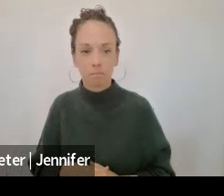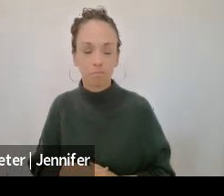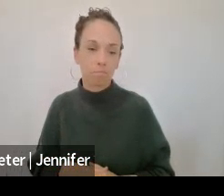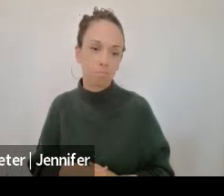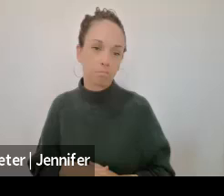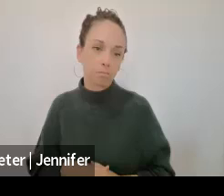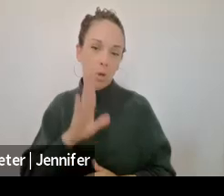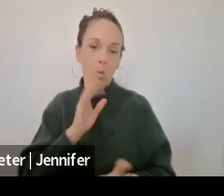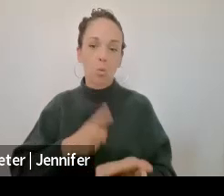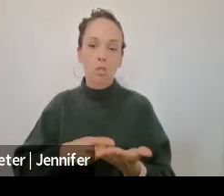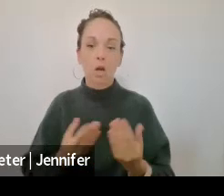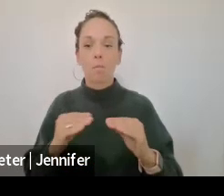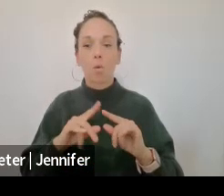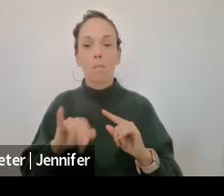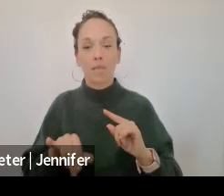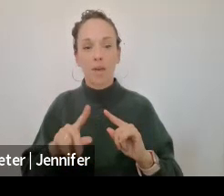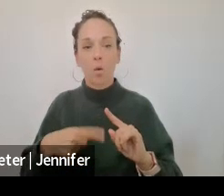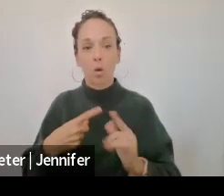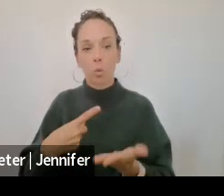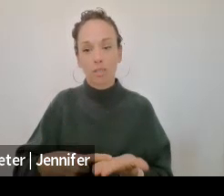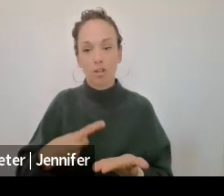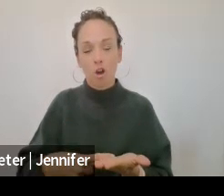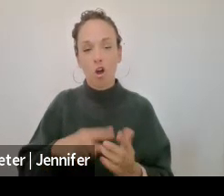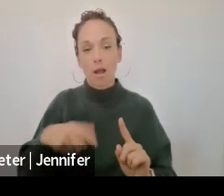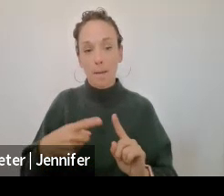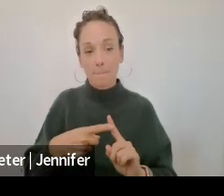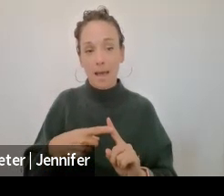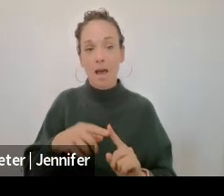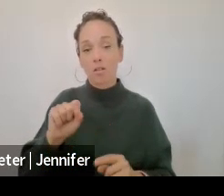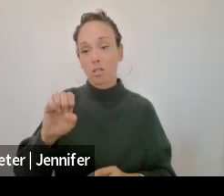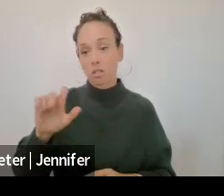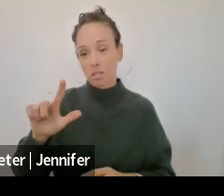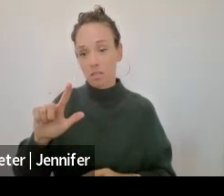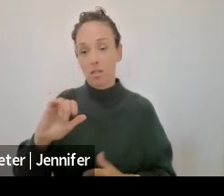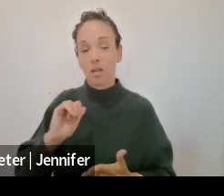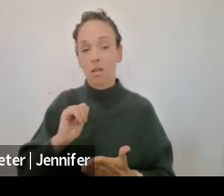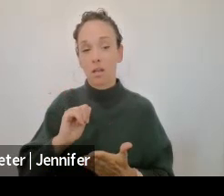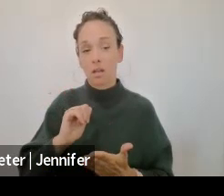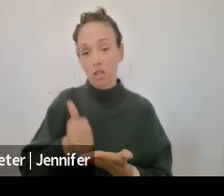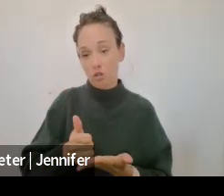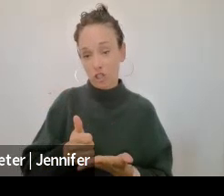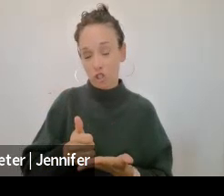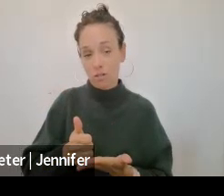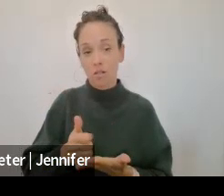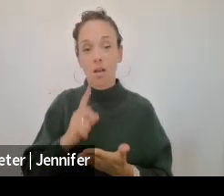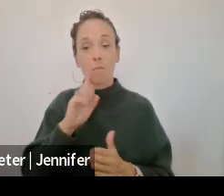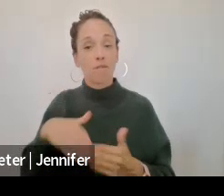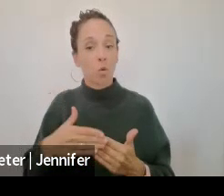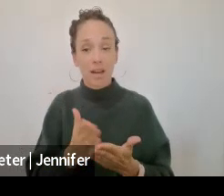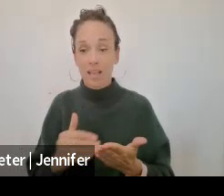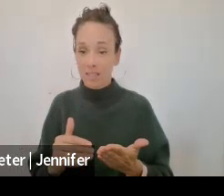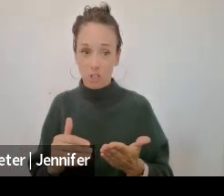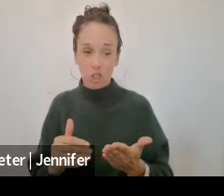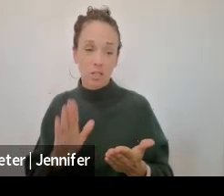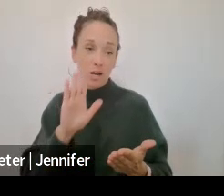about those when we talk about social emotional learning interventions. But in the next section,